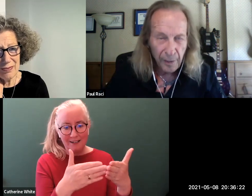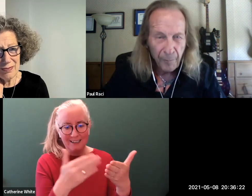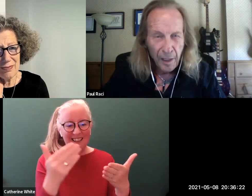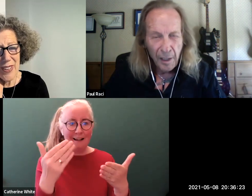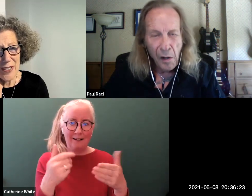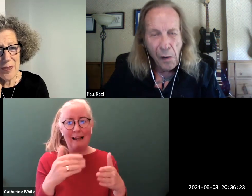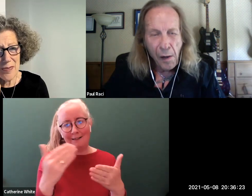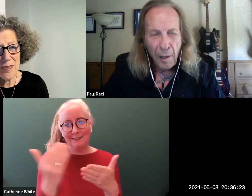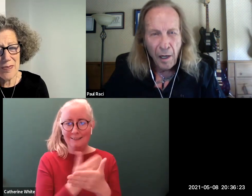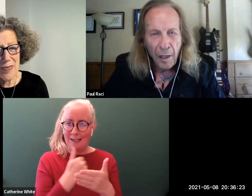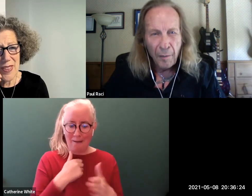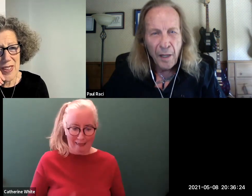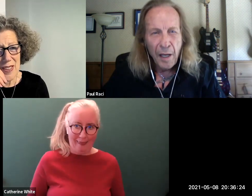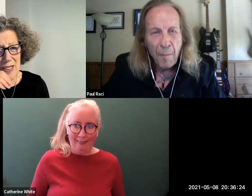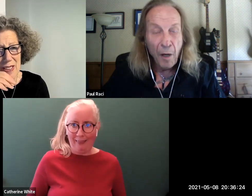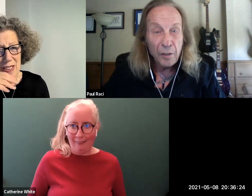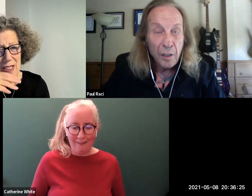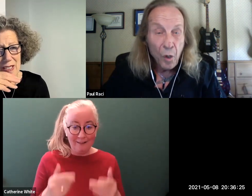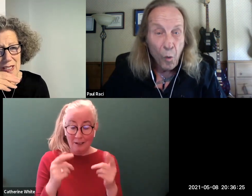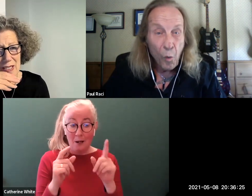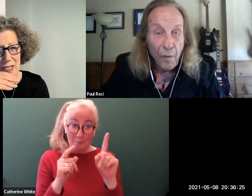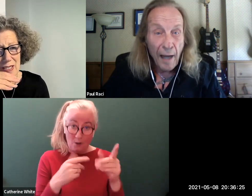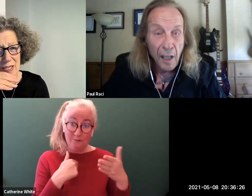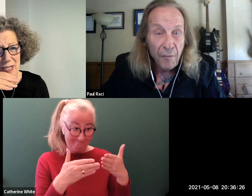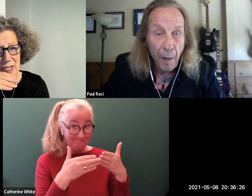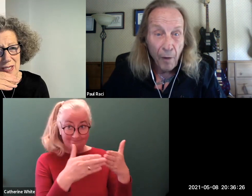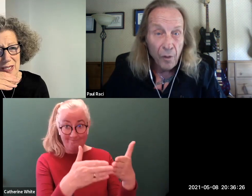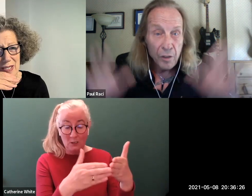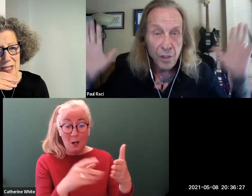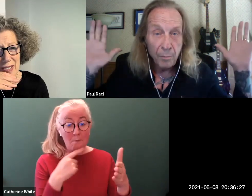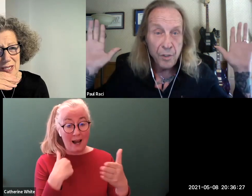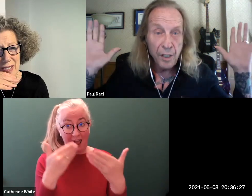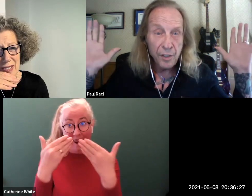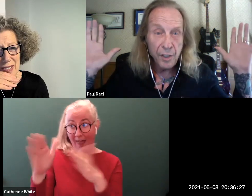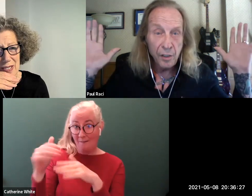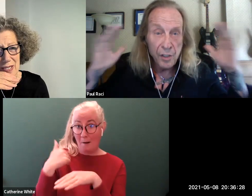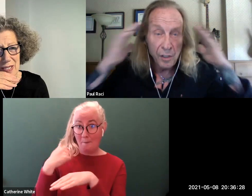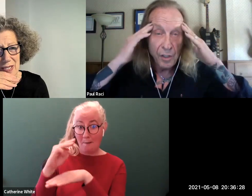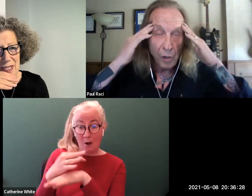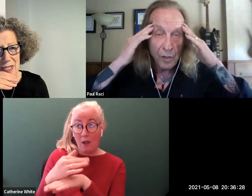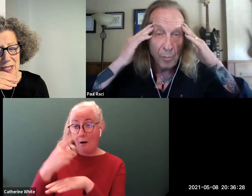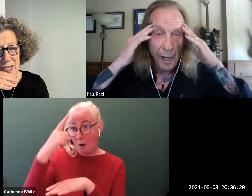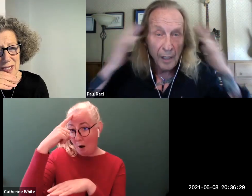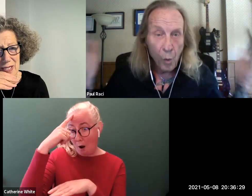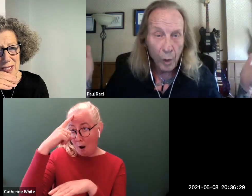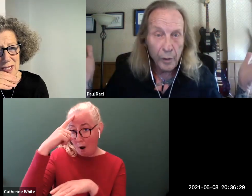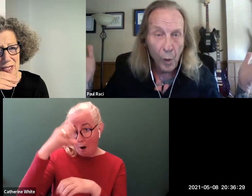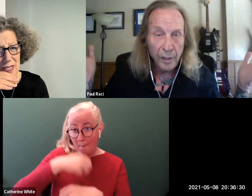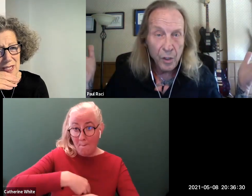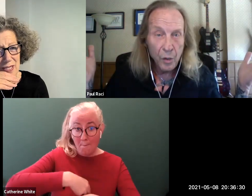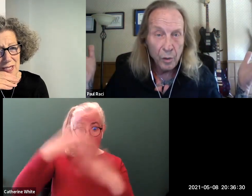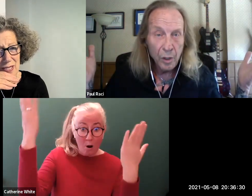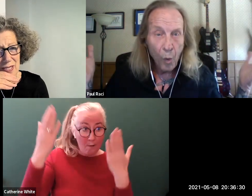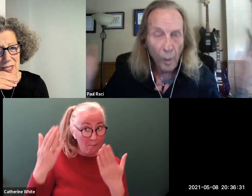speak. Uh, but when I left, my mother, she hit the ceiling. She lost her mind. What are we